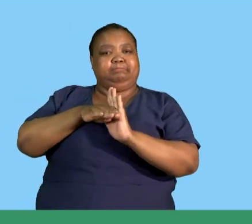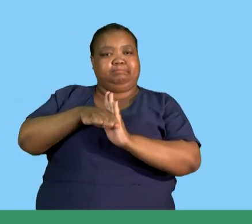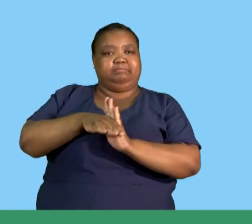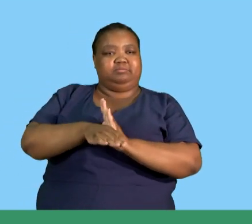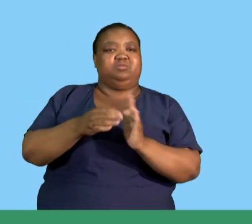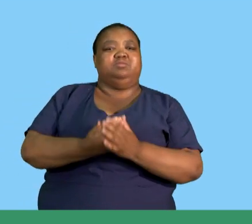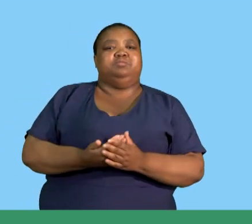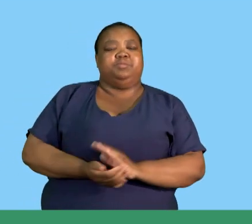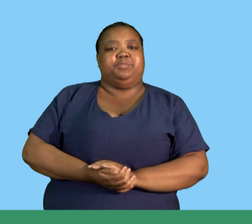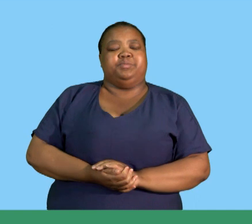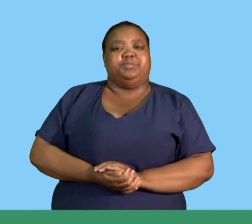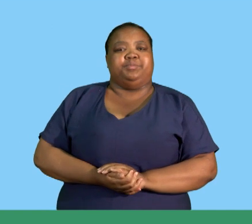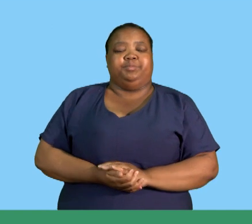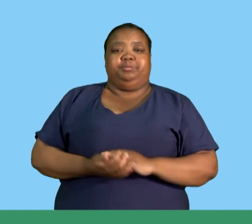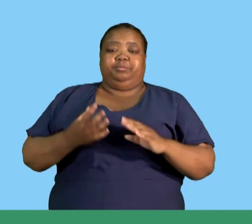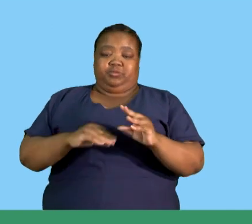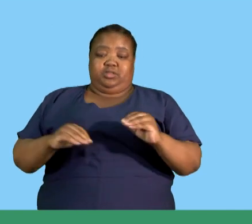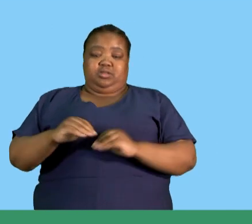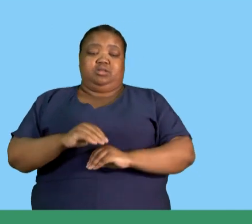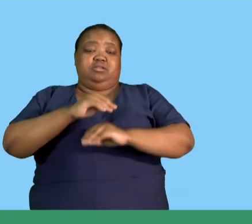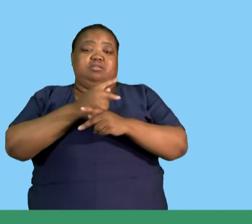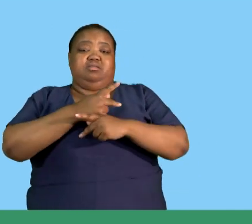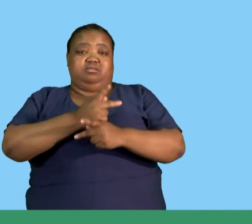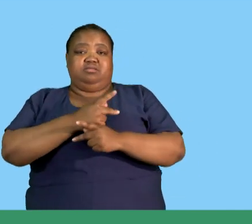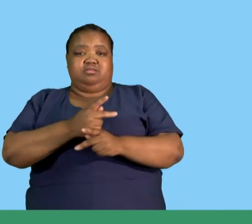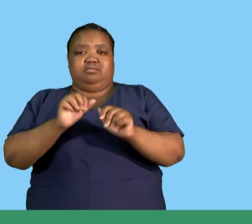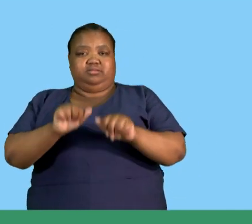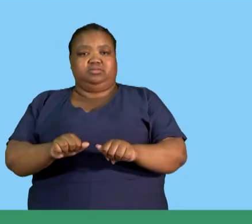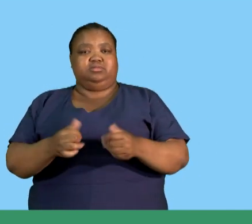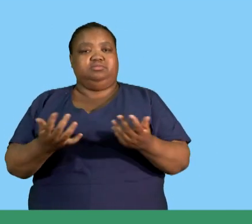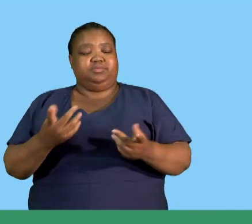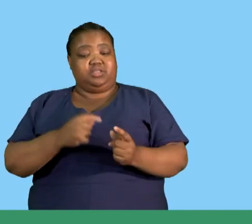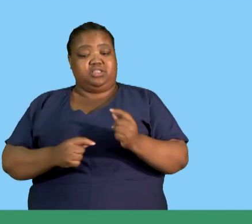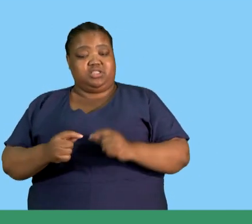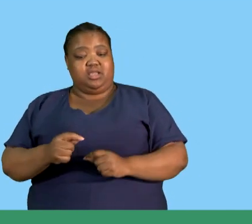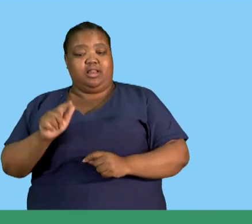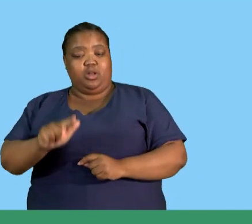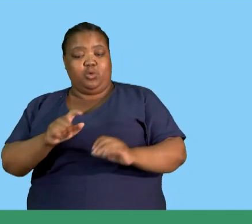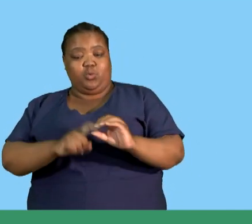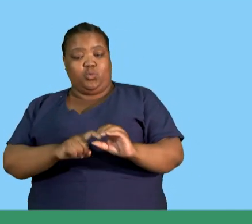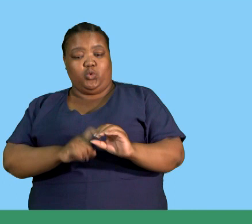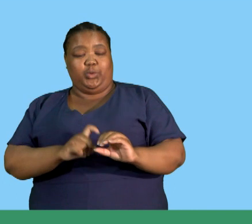market. Establish whether the sellers of substitute products have